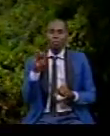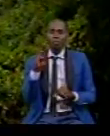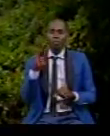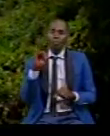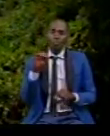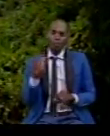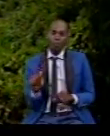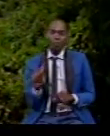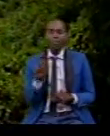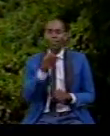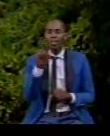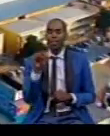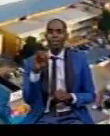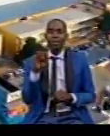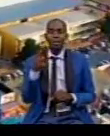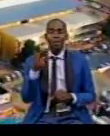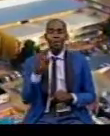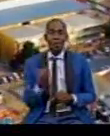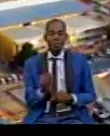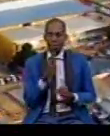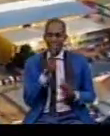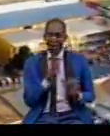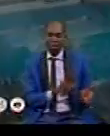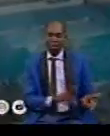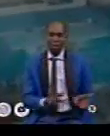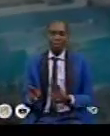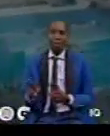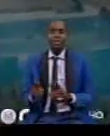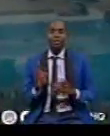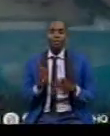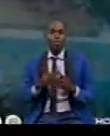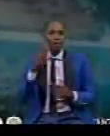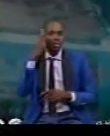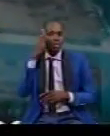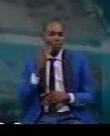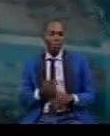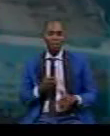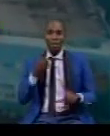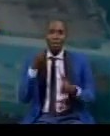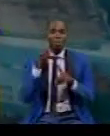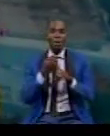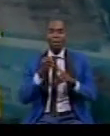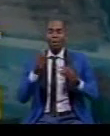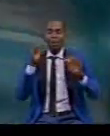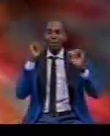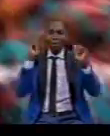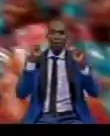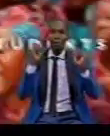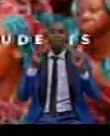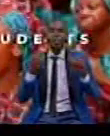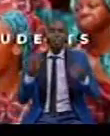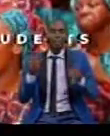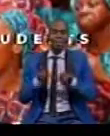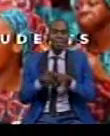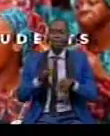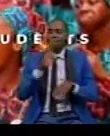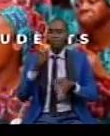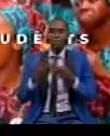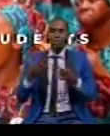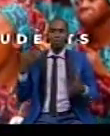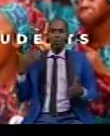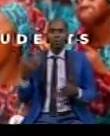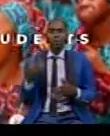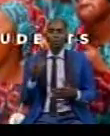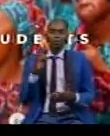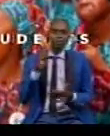you follow Christ. You follow Christ in your life, you follow Christ in worship, you follow Christ by a life